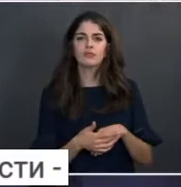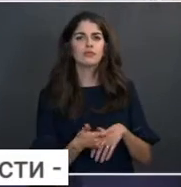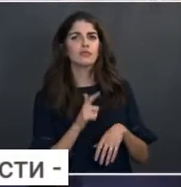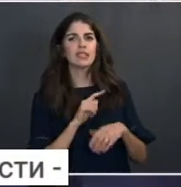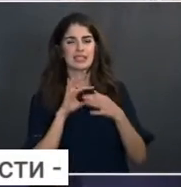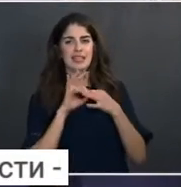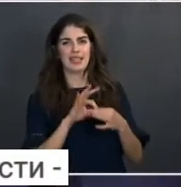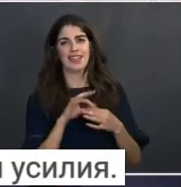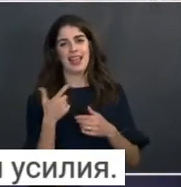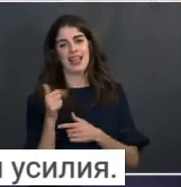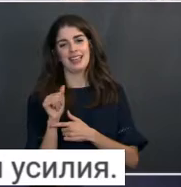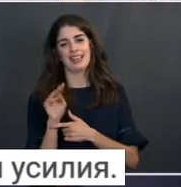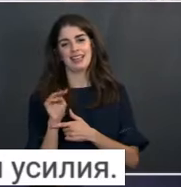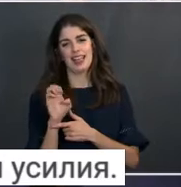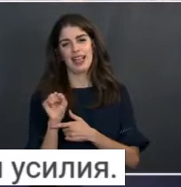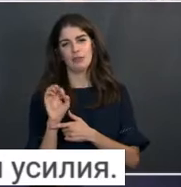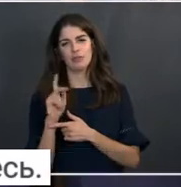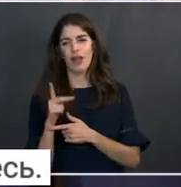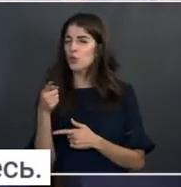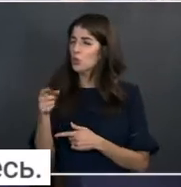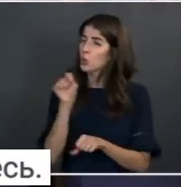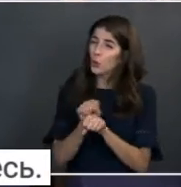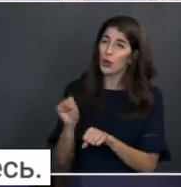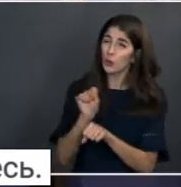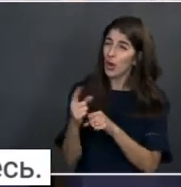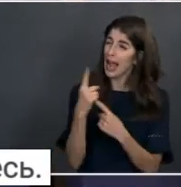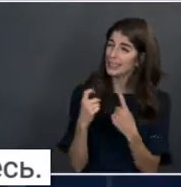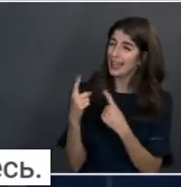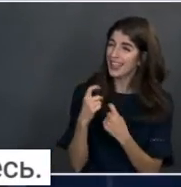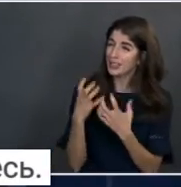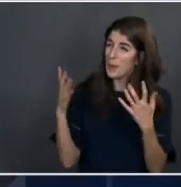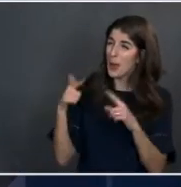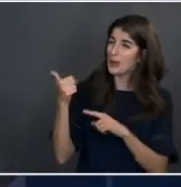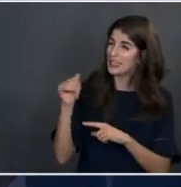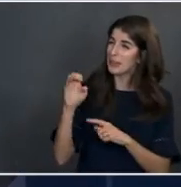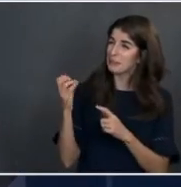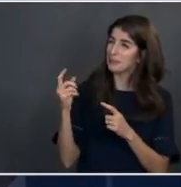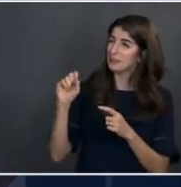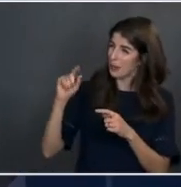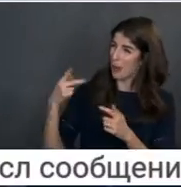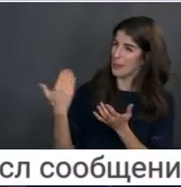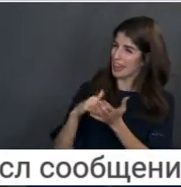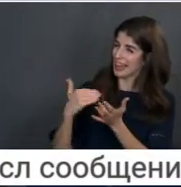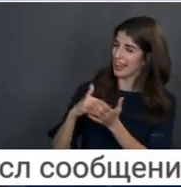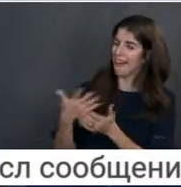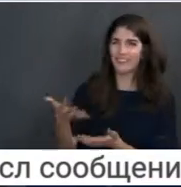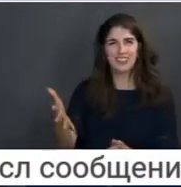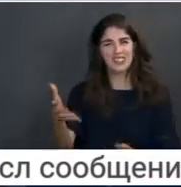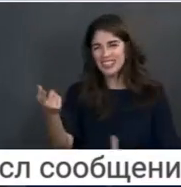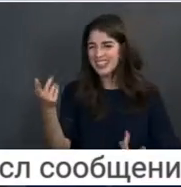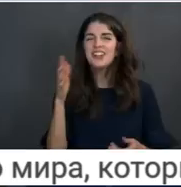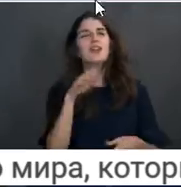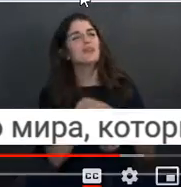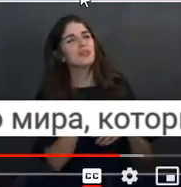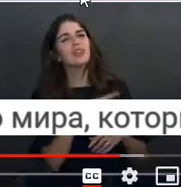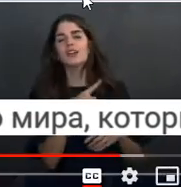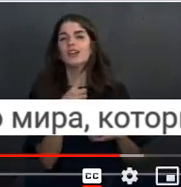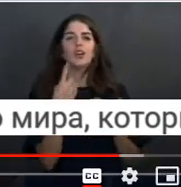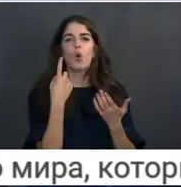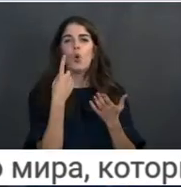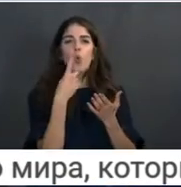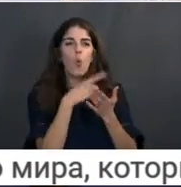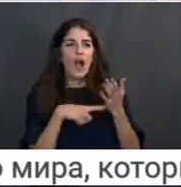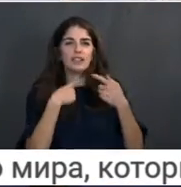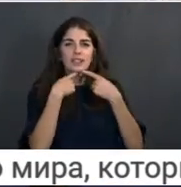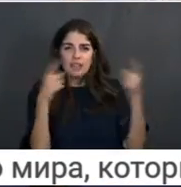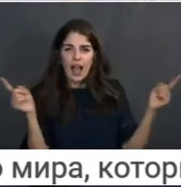GameStop, not to belabor the point, but I love the effort. You guys are trying so hard on this. What is the broader message to the American